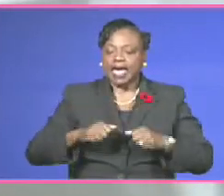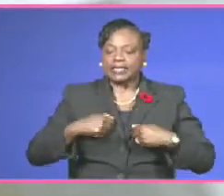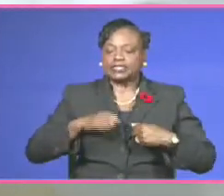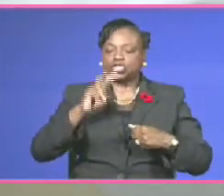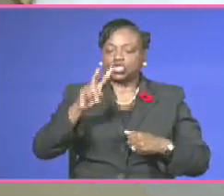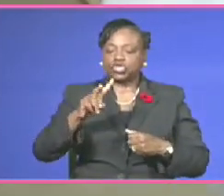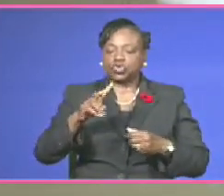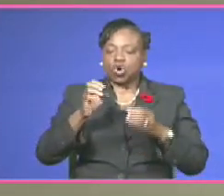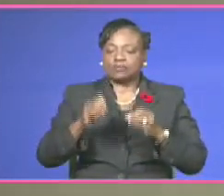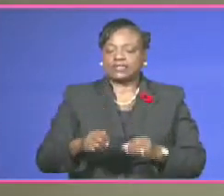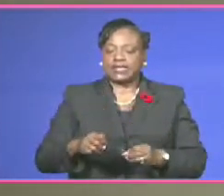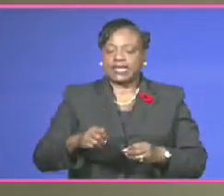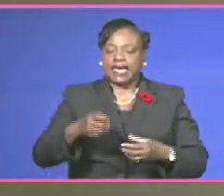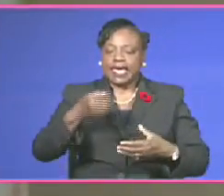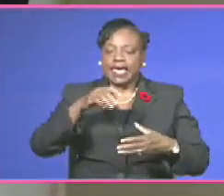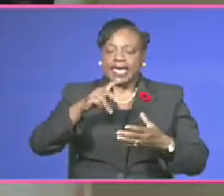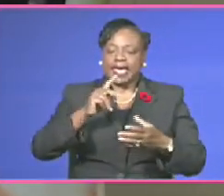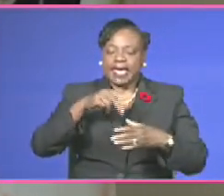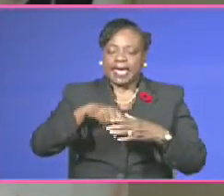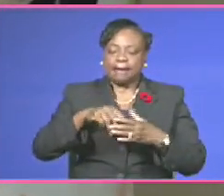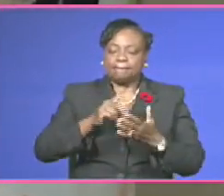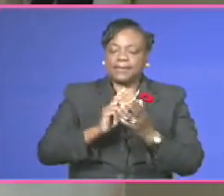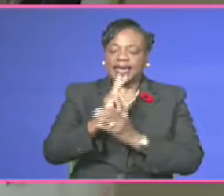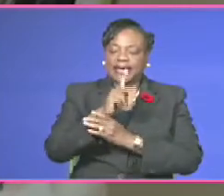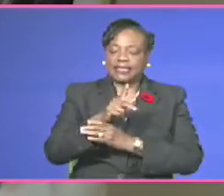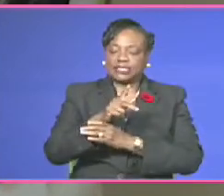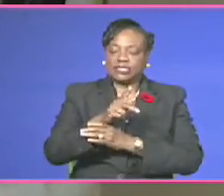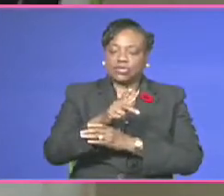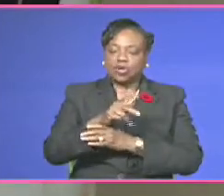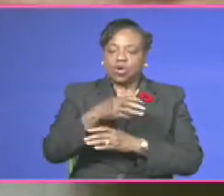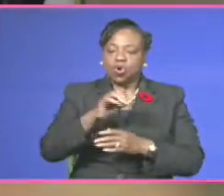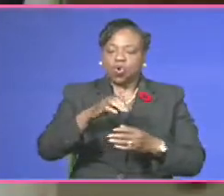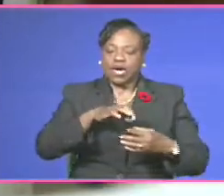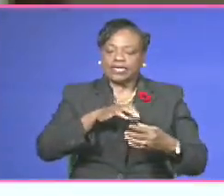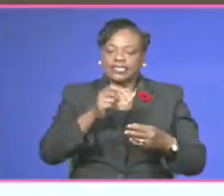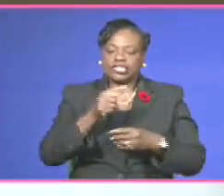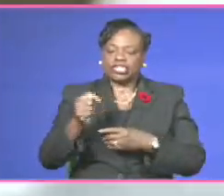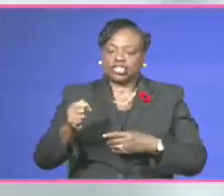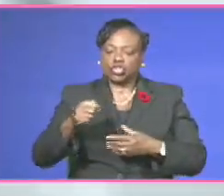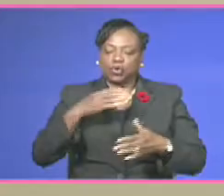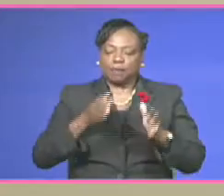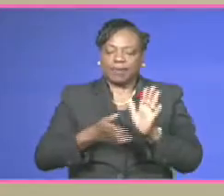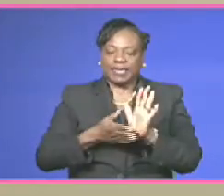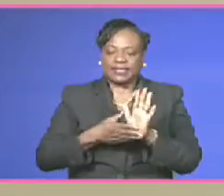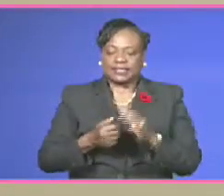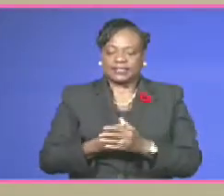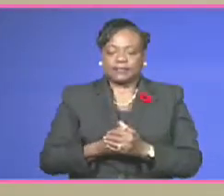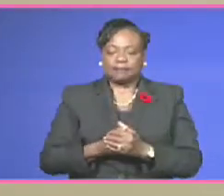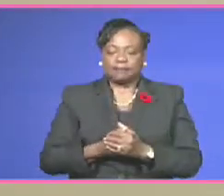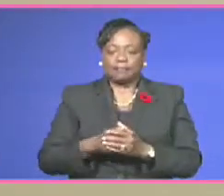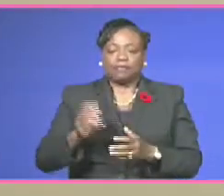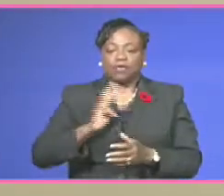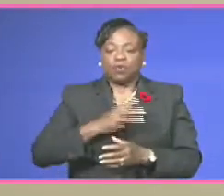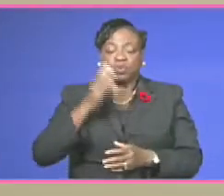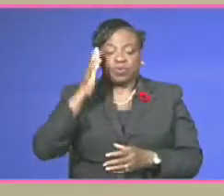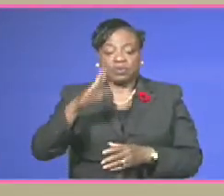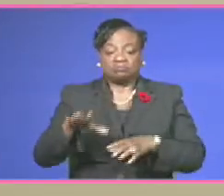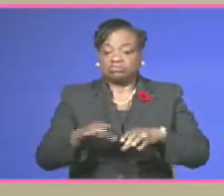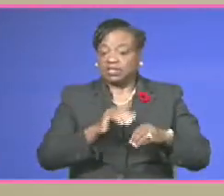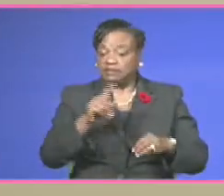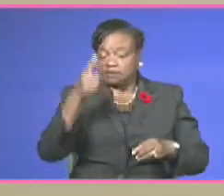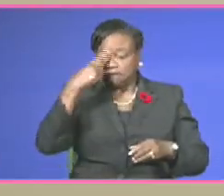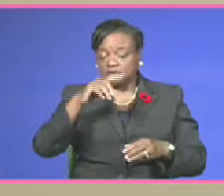or tissue-based. At the time of mastectomy, we will insert an expander, and then we leave you for about a few